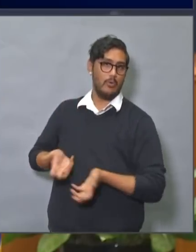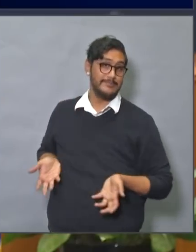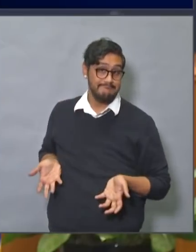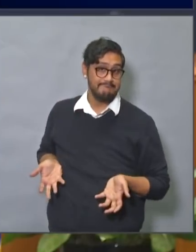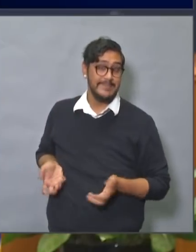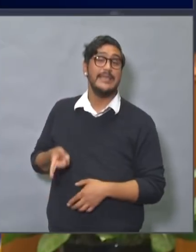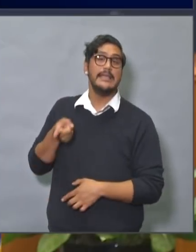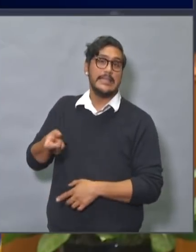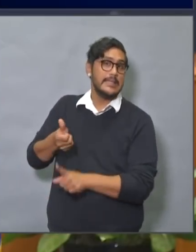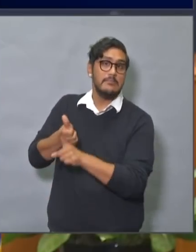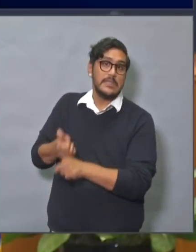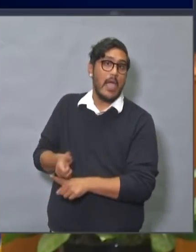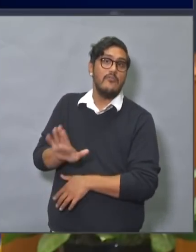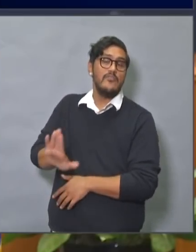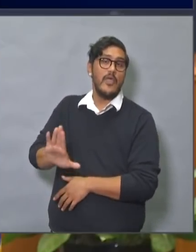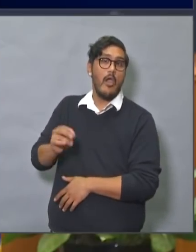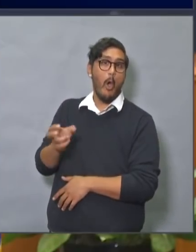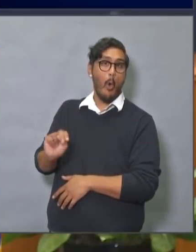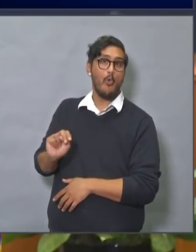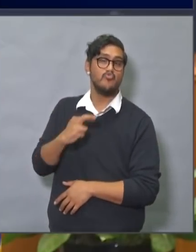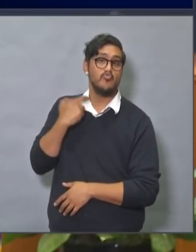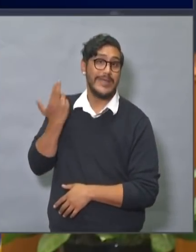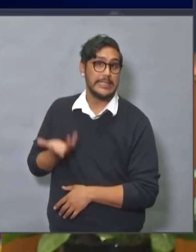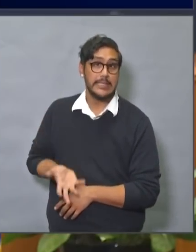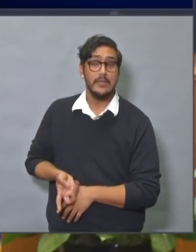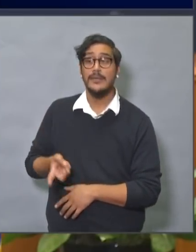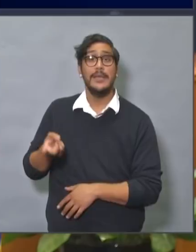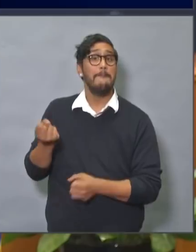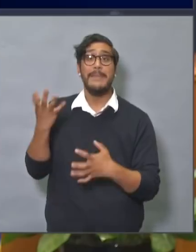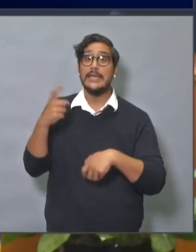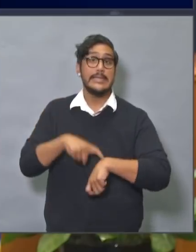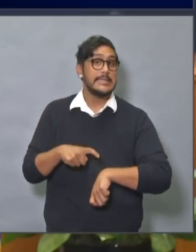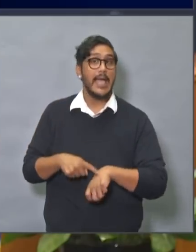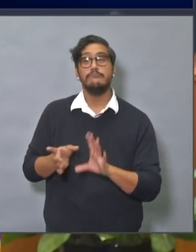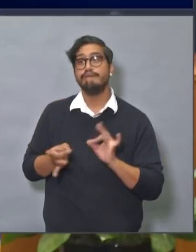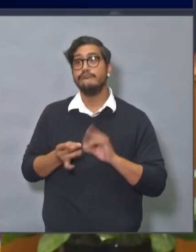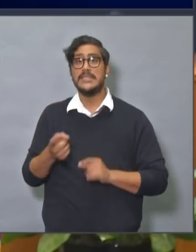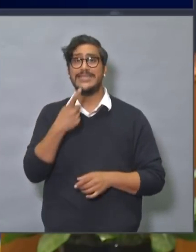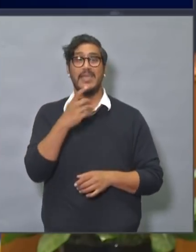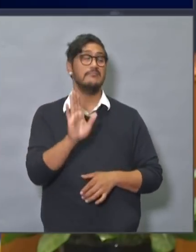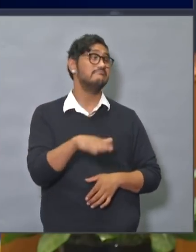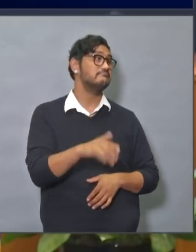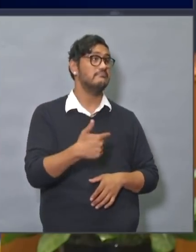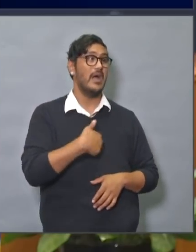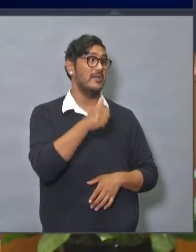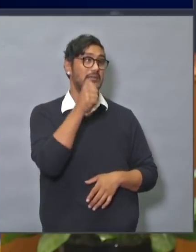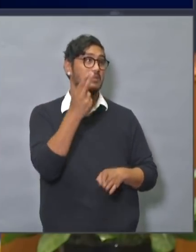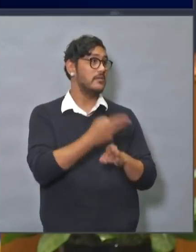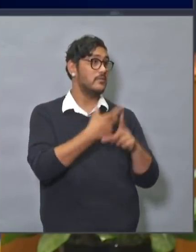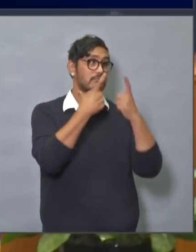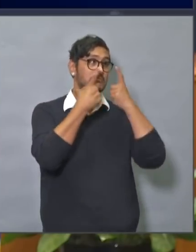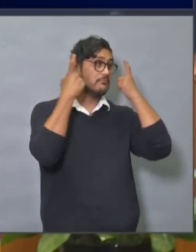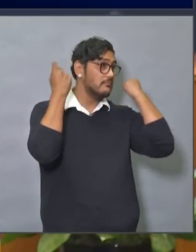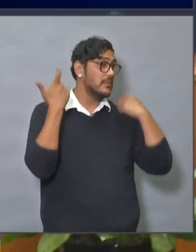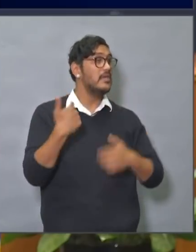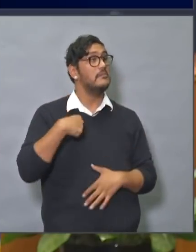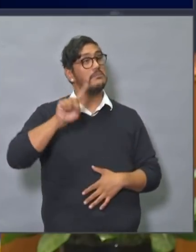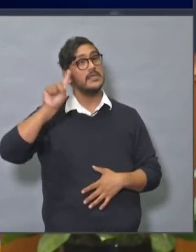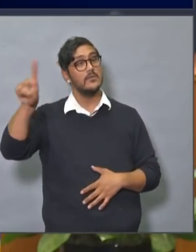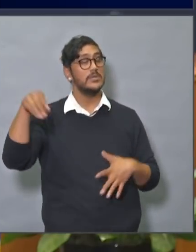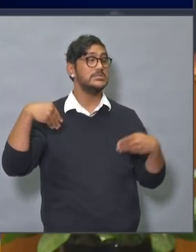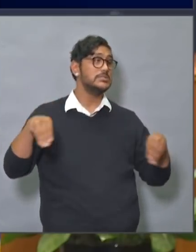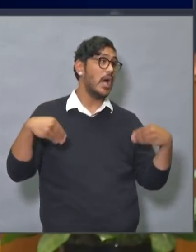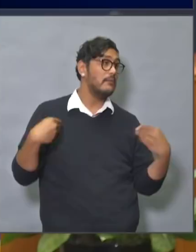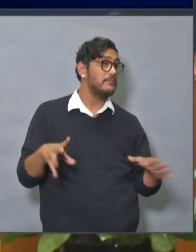risks. They're not wearing their face coverings. I mean, they will say to us, yeah, I didn't wear a face covering. I went out to a grocery store,